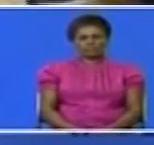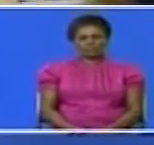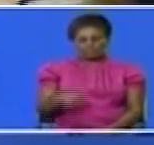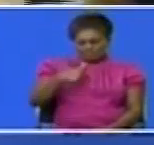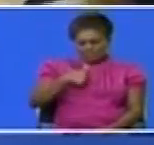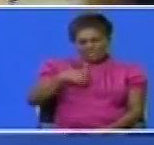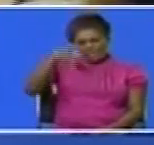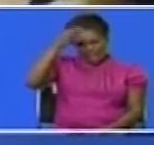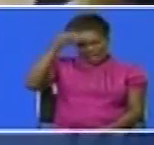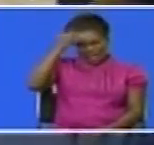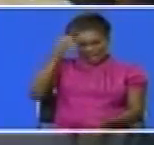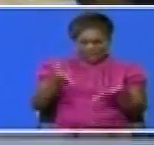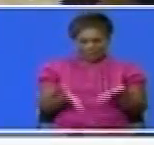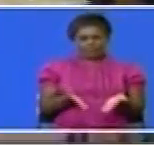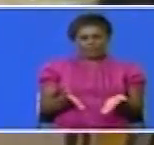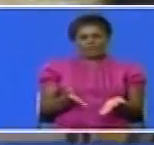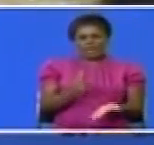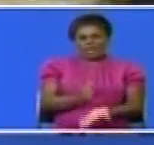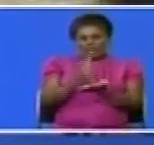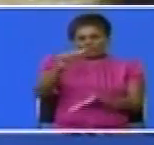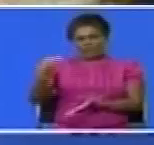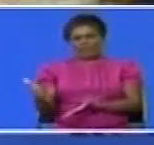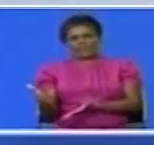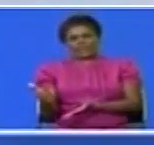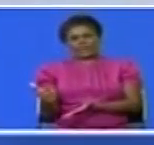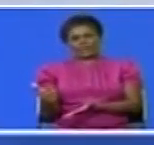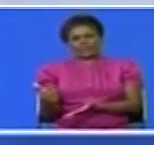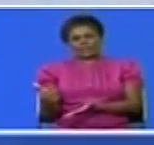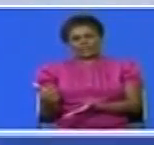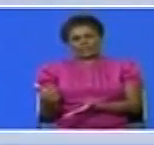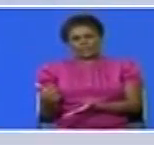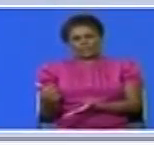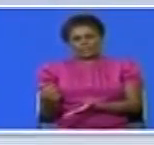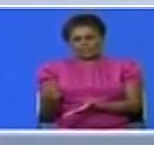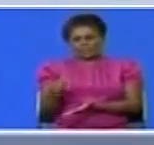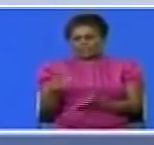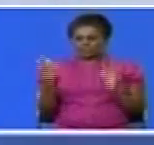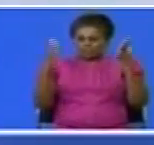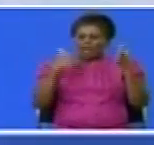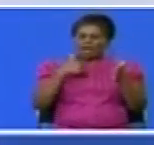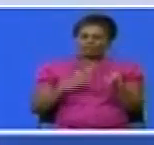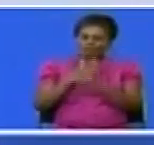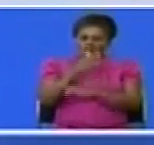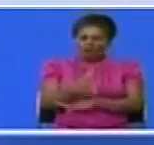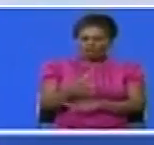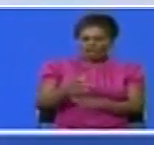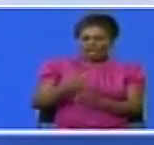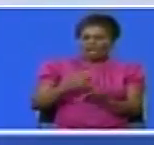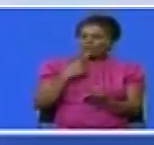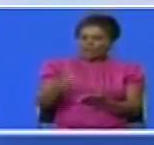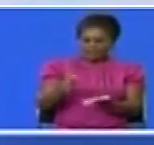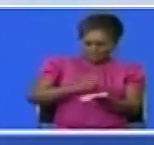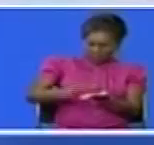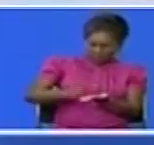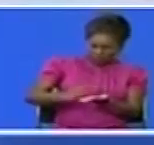learn, to be able to help others who couldn't make it here. The initiative, having over 100 signatures by 2 p.m.